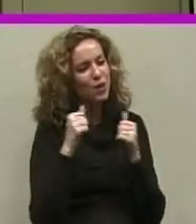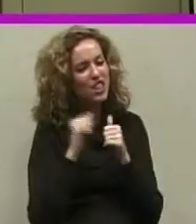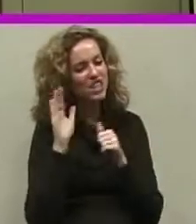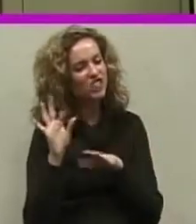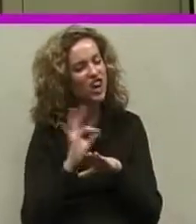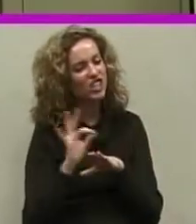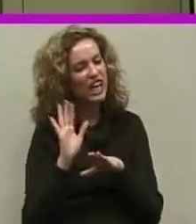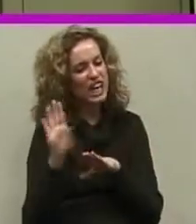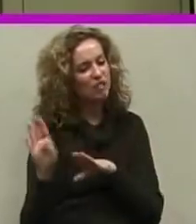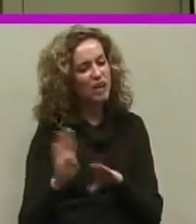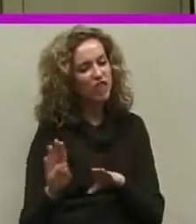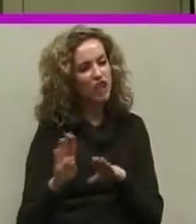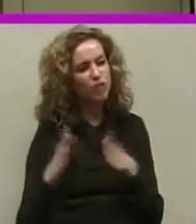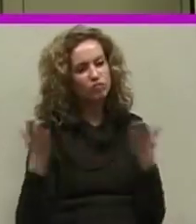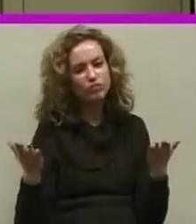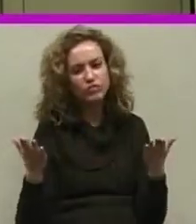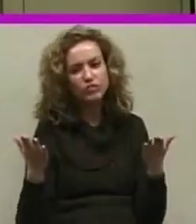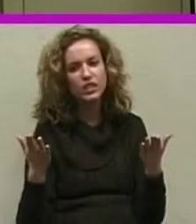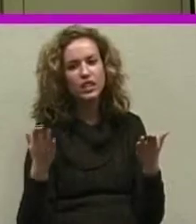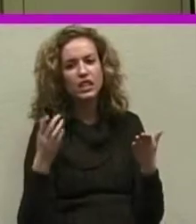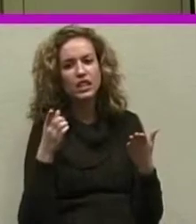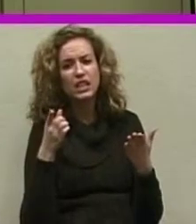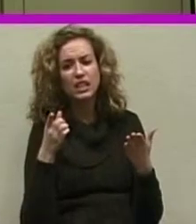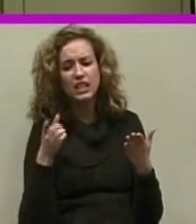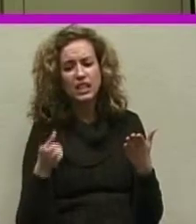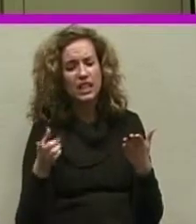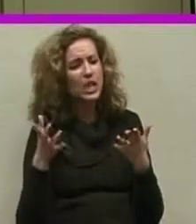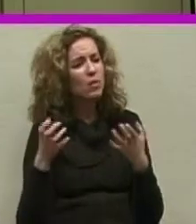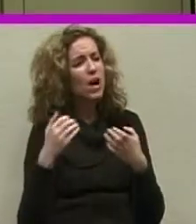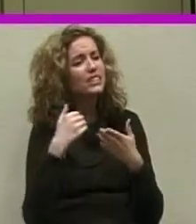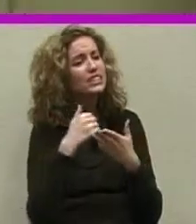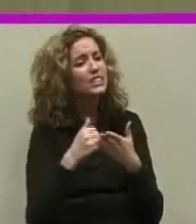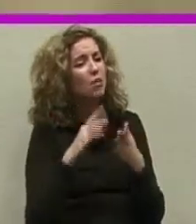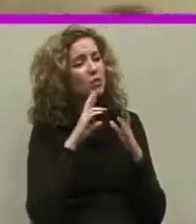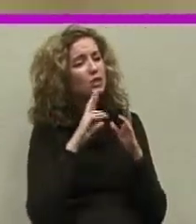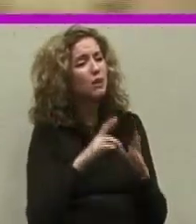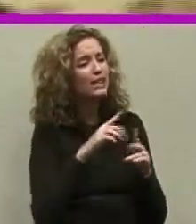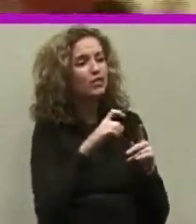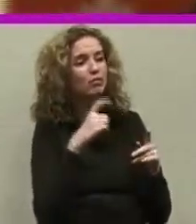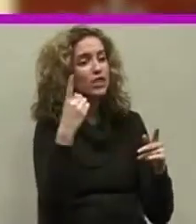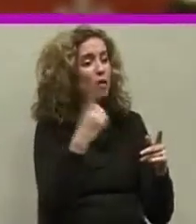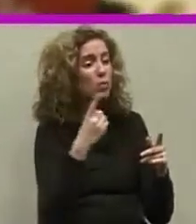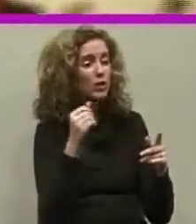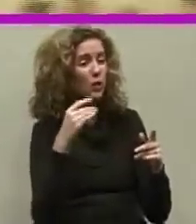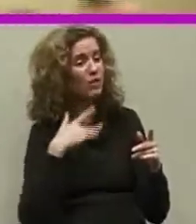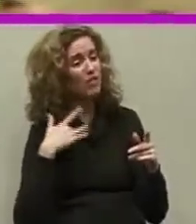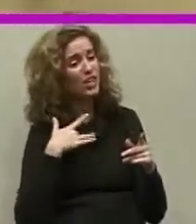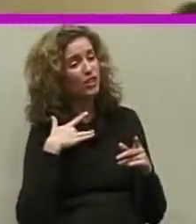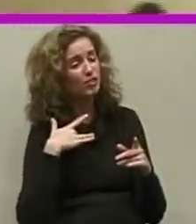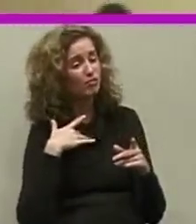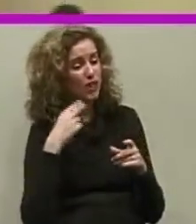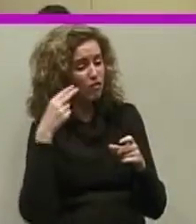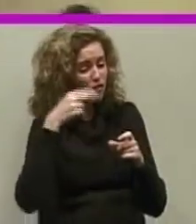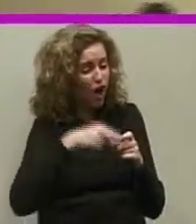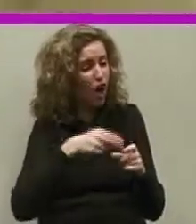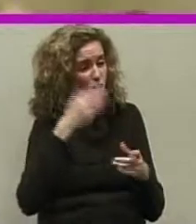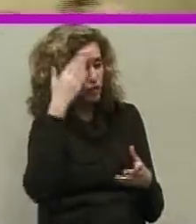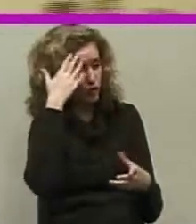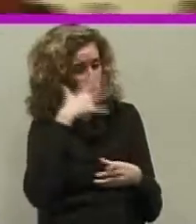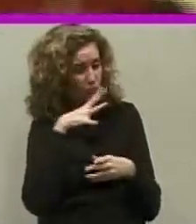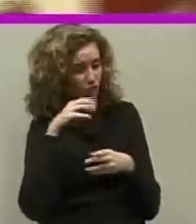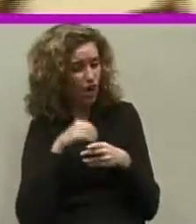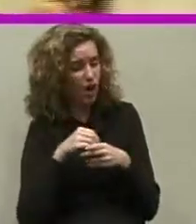behavior? To get some response from somebody so that he feels like he's involved. Okay. Who's he getting response from? Right